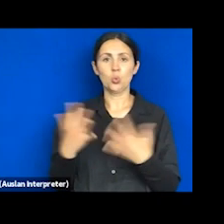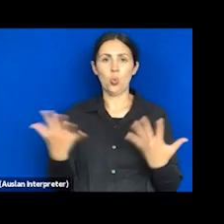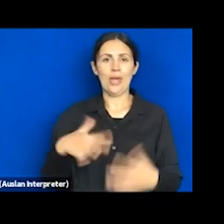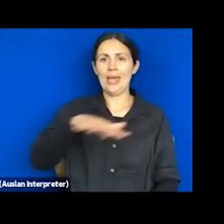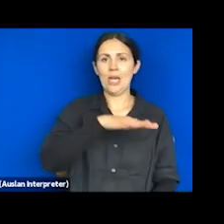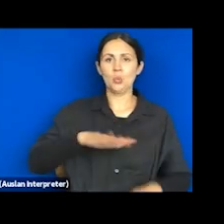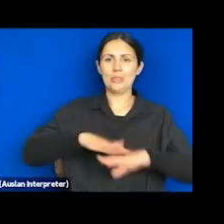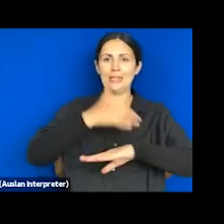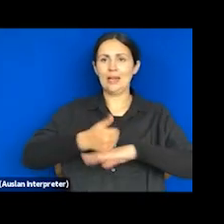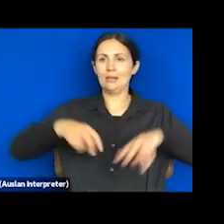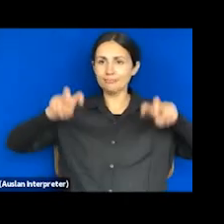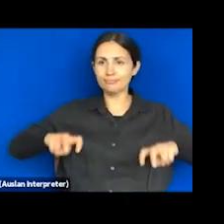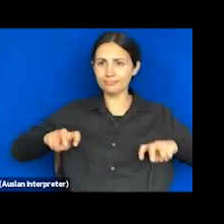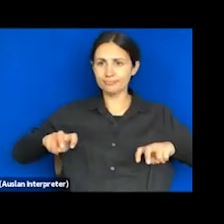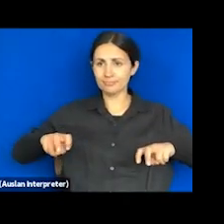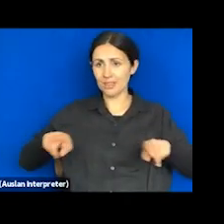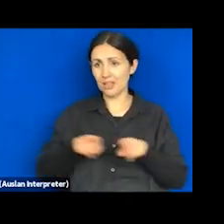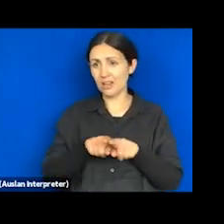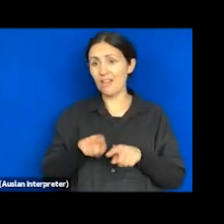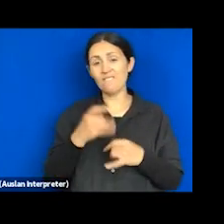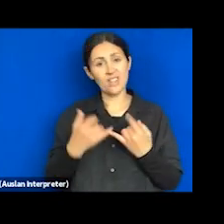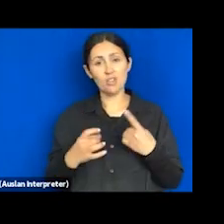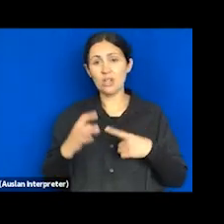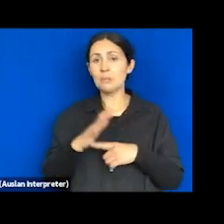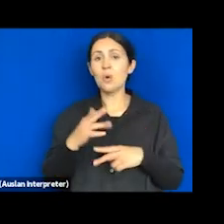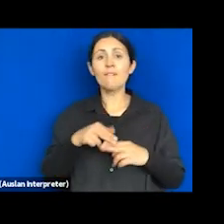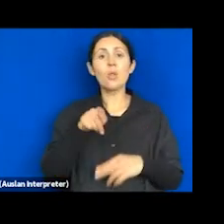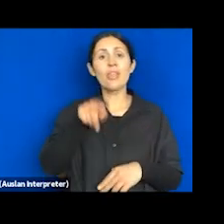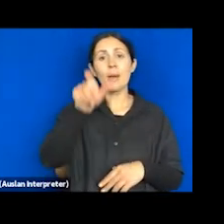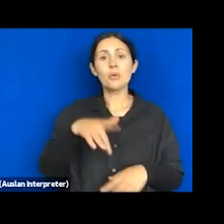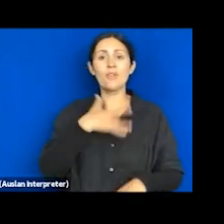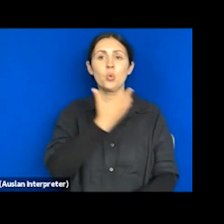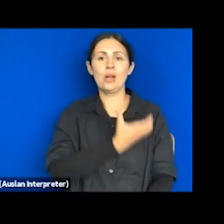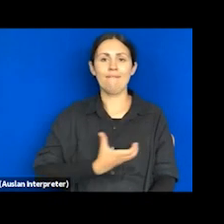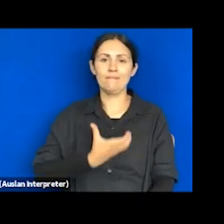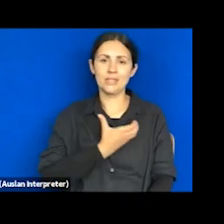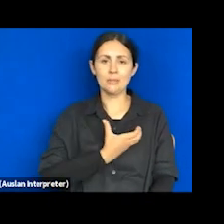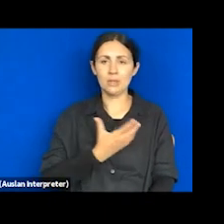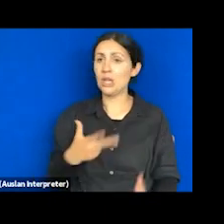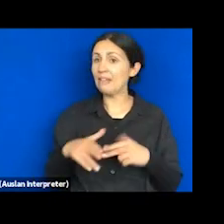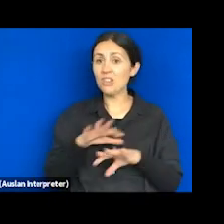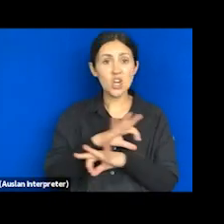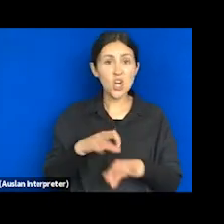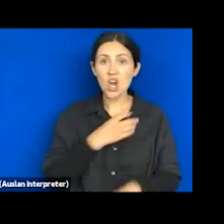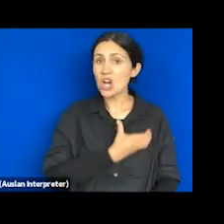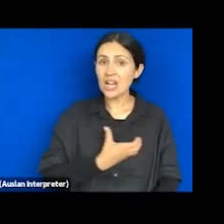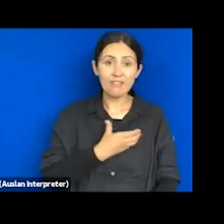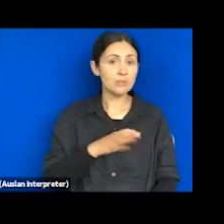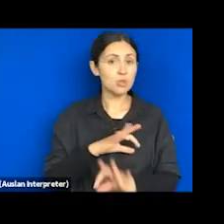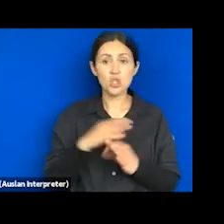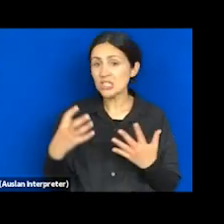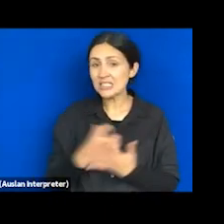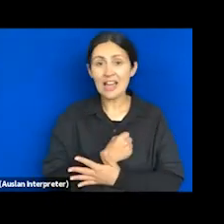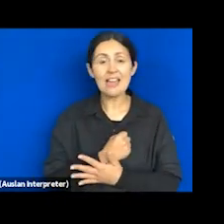So it's very important for people to feel comfortable and safe for this to be a conducive therapeutic